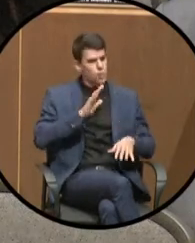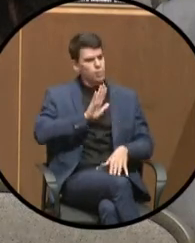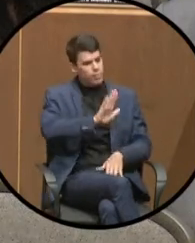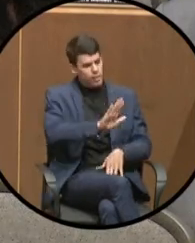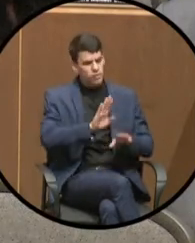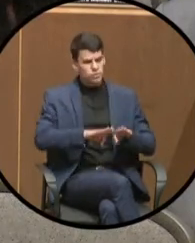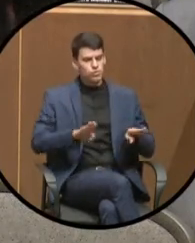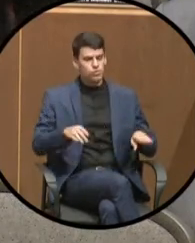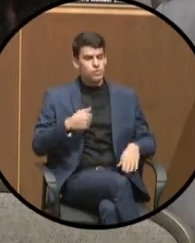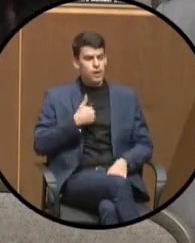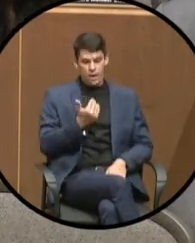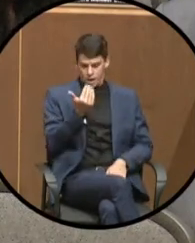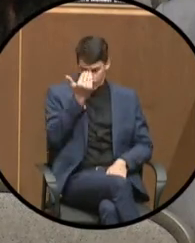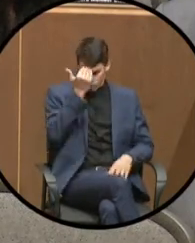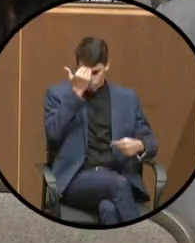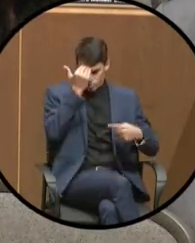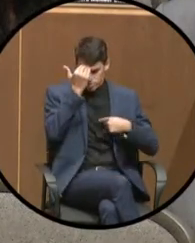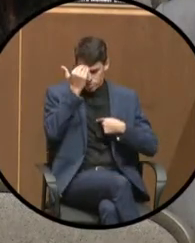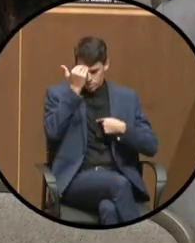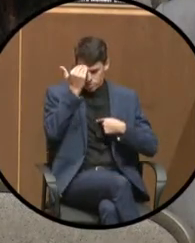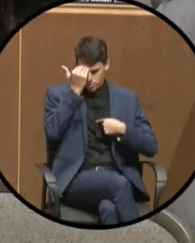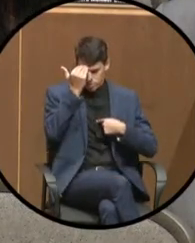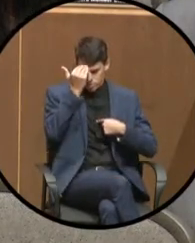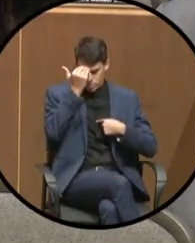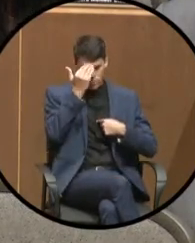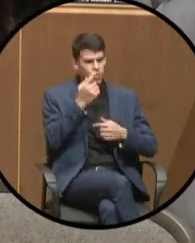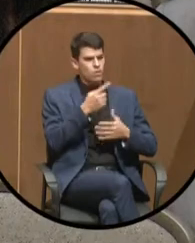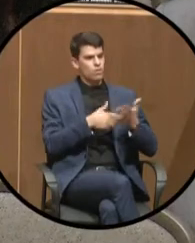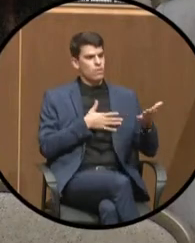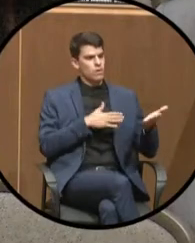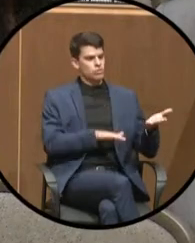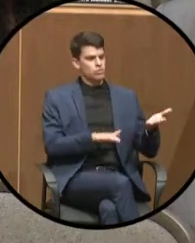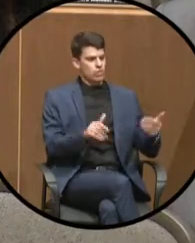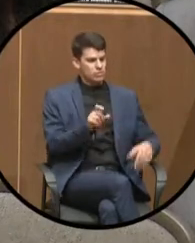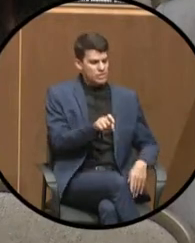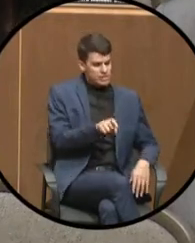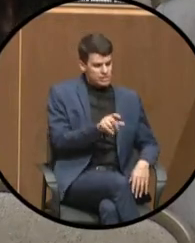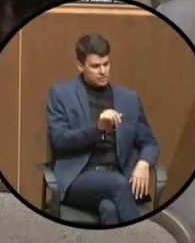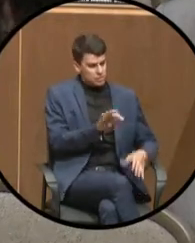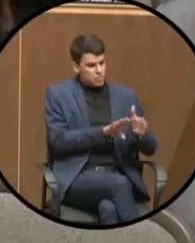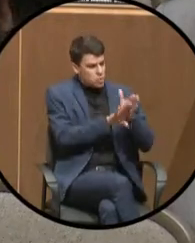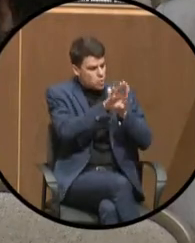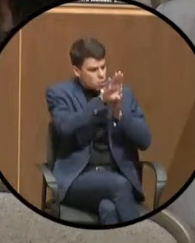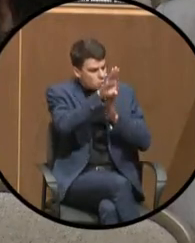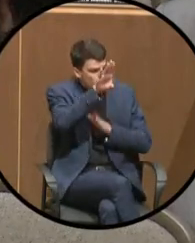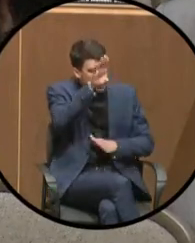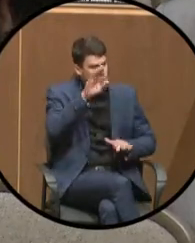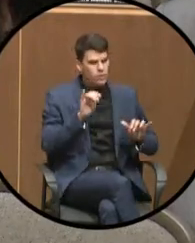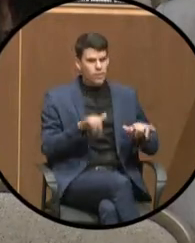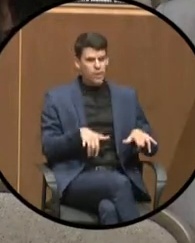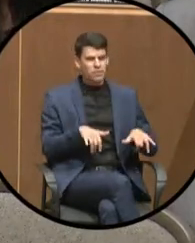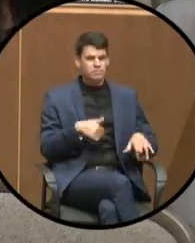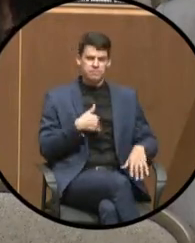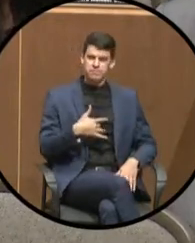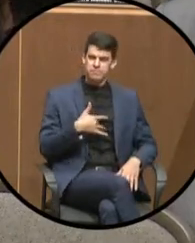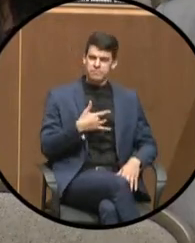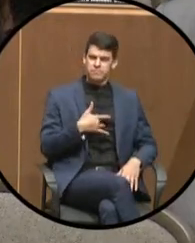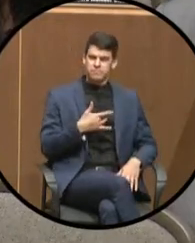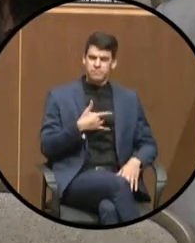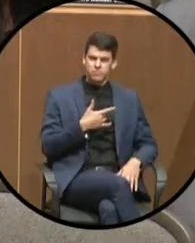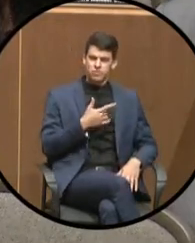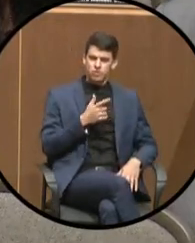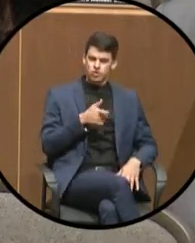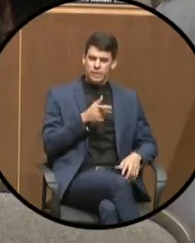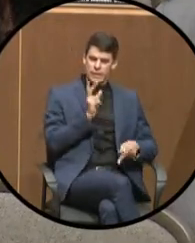I know, I and only I know what my child needs to develop and grow, and I feel like we should have